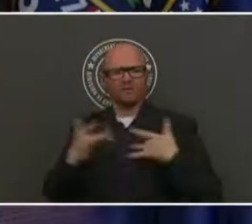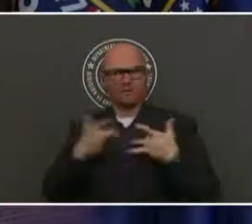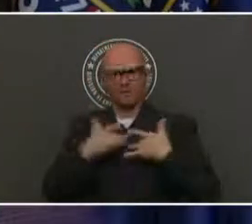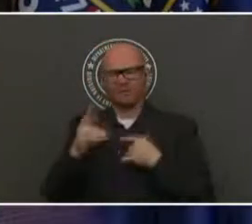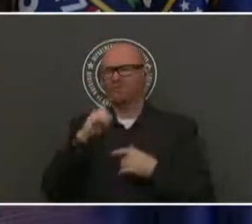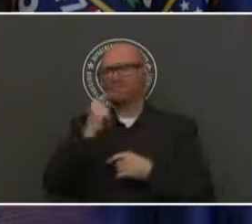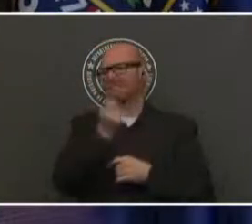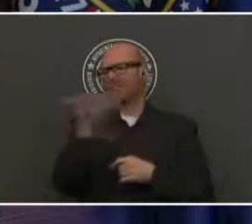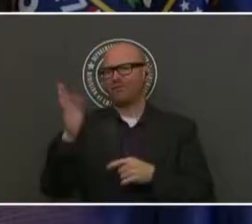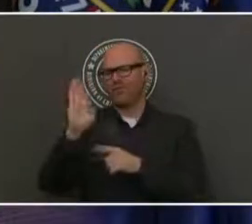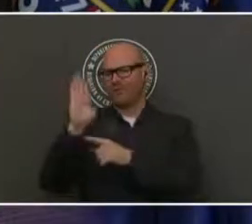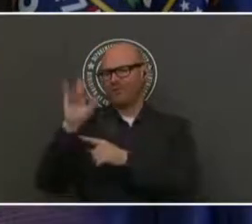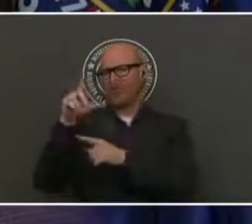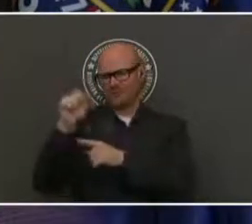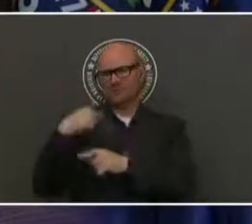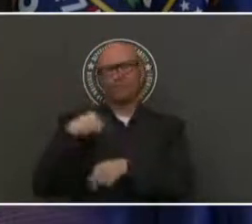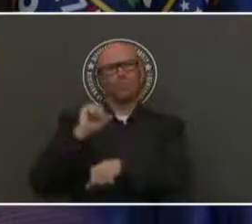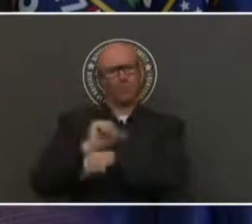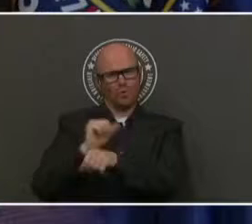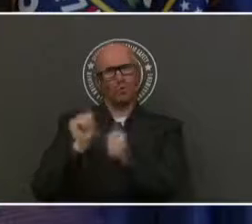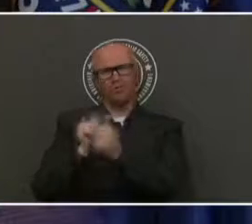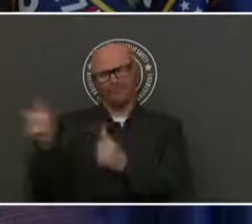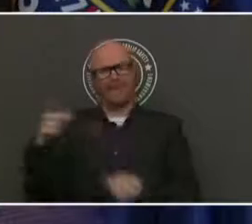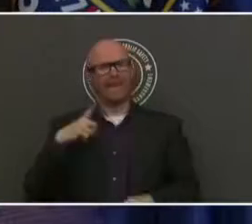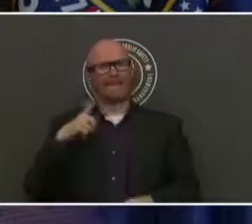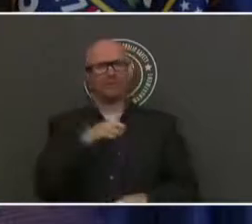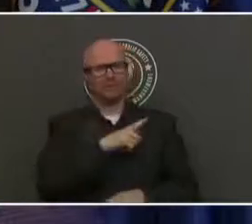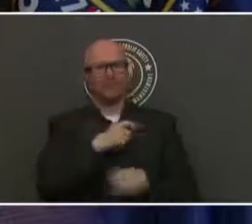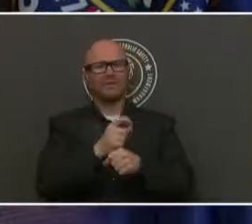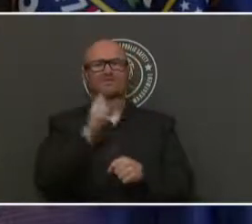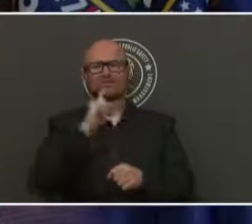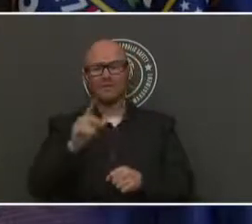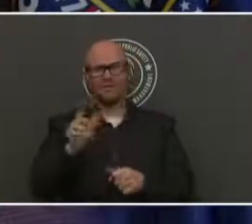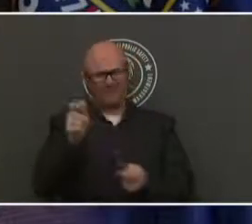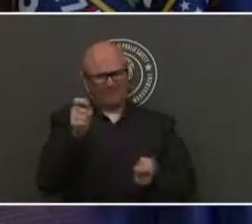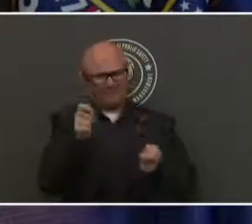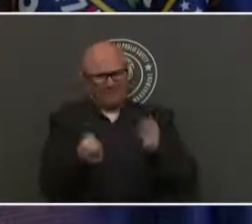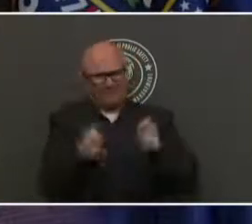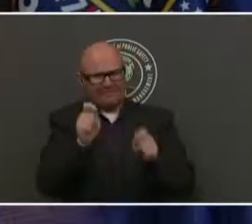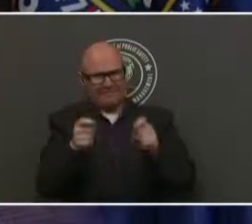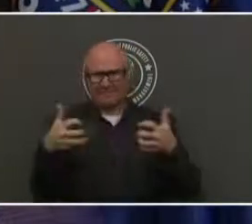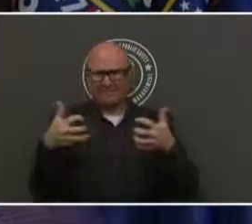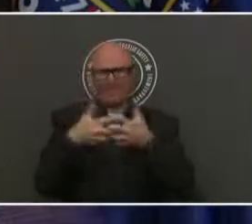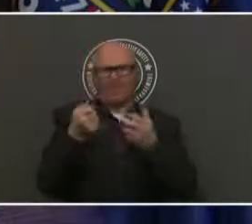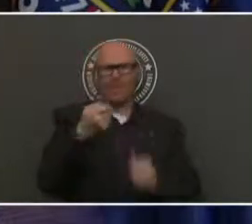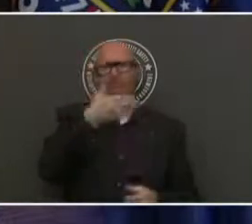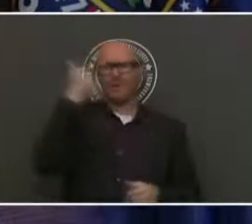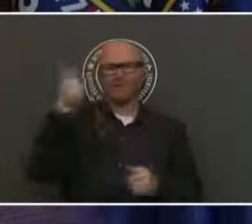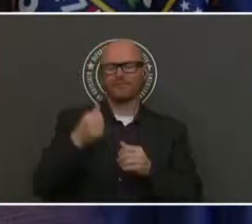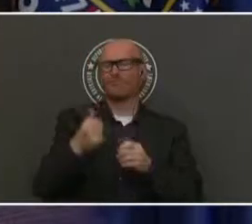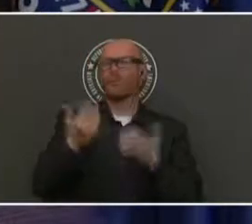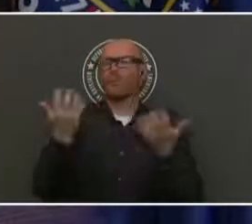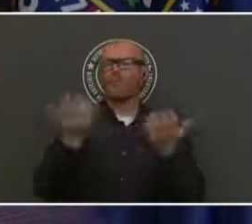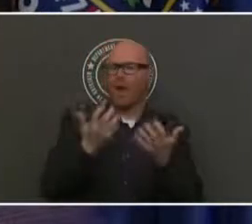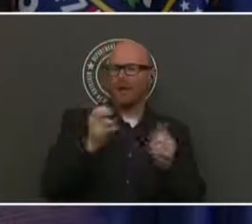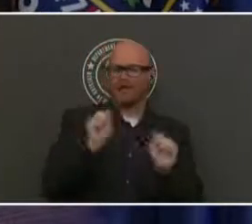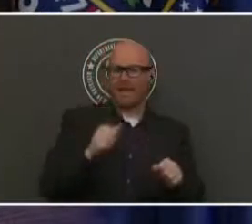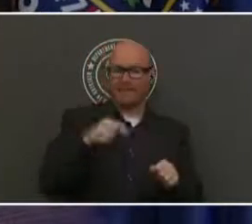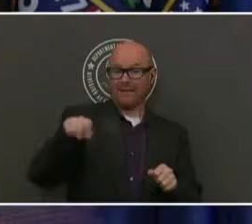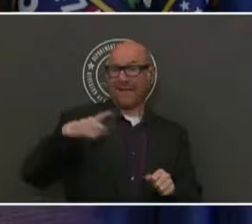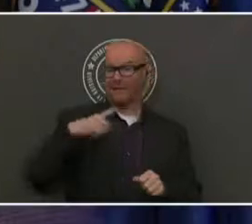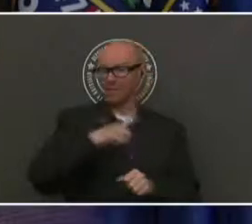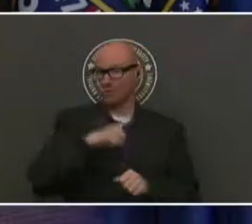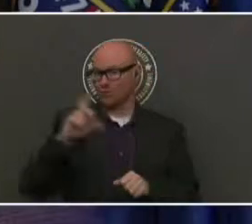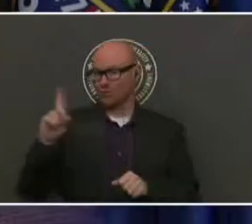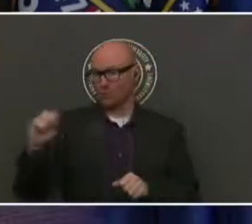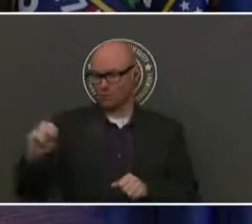worked very closely with the legislature on to better define the types of things that the executive branch can do. Because make no mistake, again, I've said